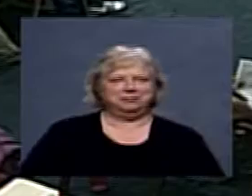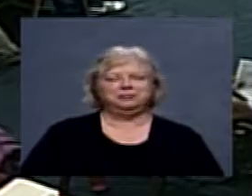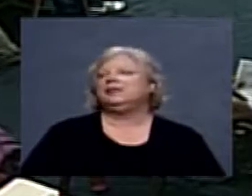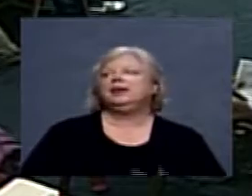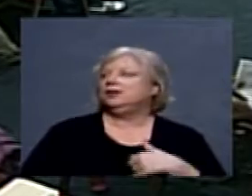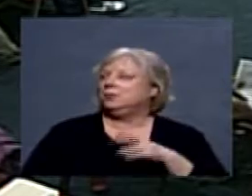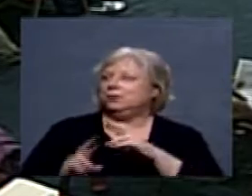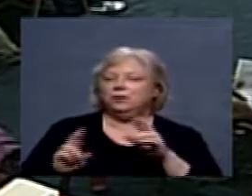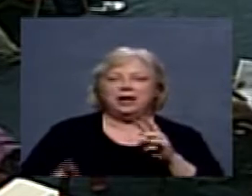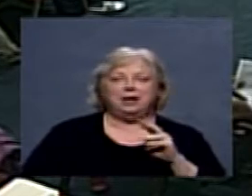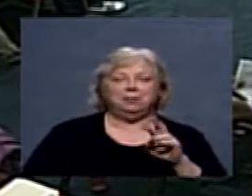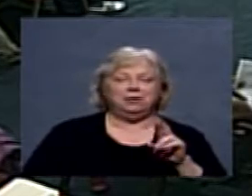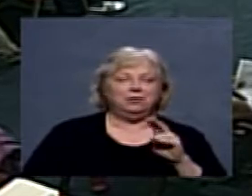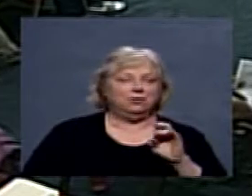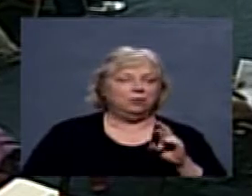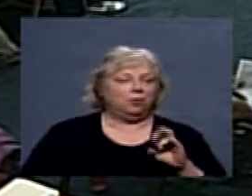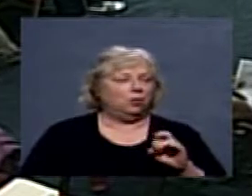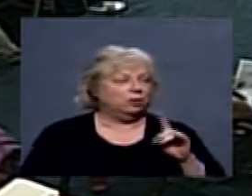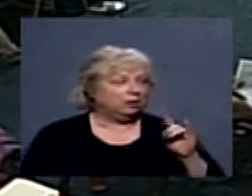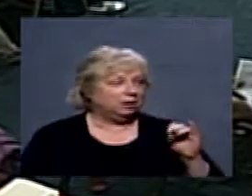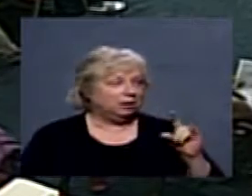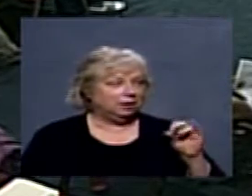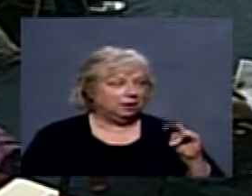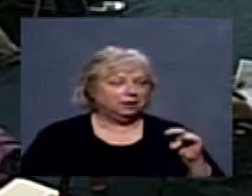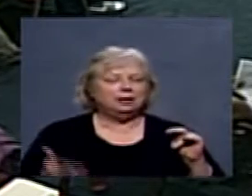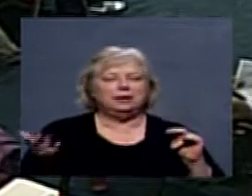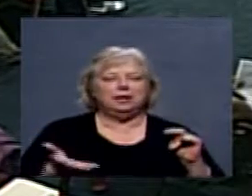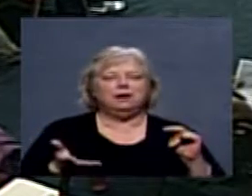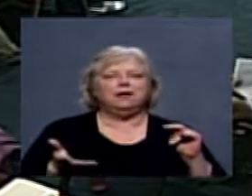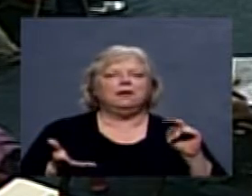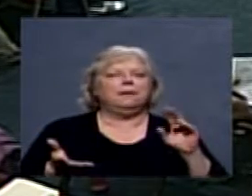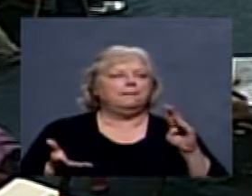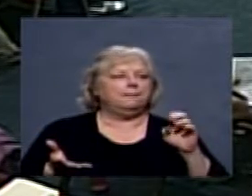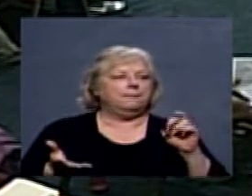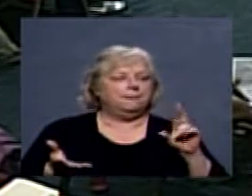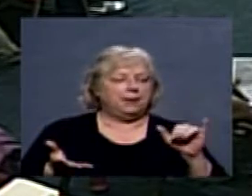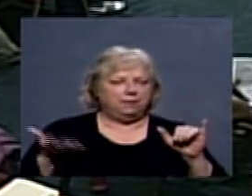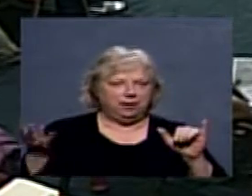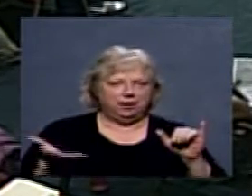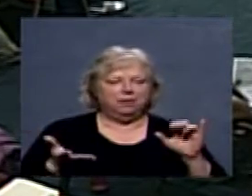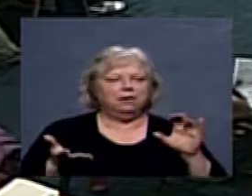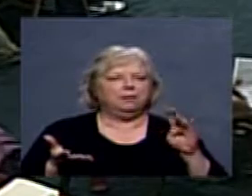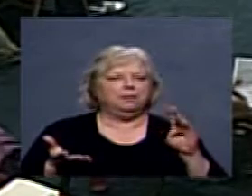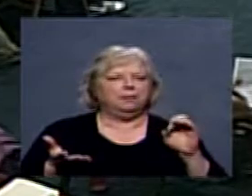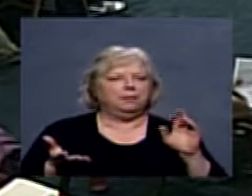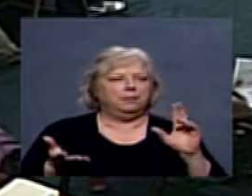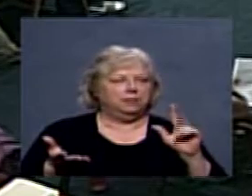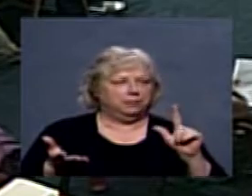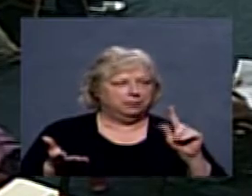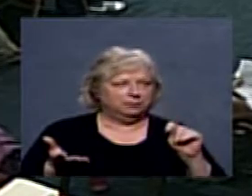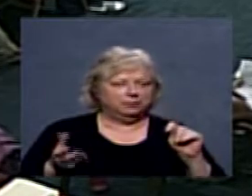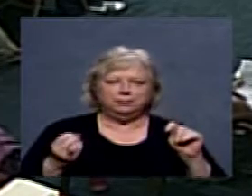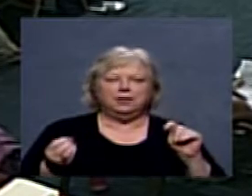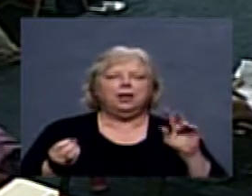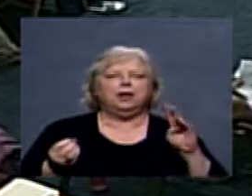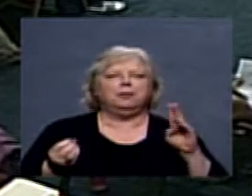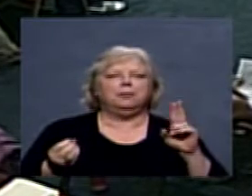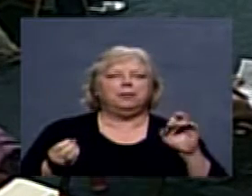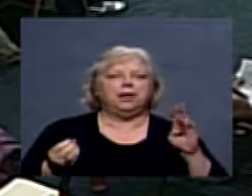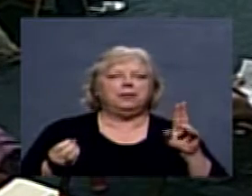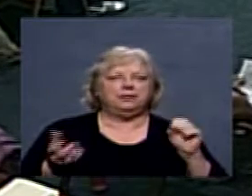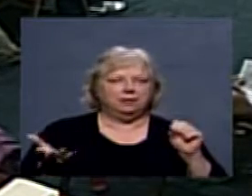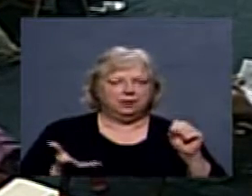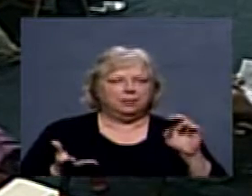We're ready, Mr. Moore. Chair Dillon, Here. Vice Chair Barry, Commissioner Belt, Commissioner Bubbas, Here.